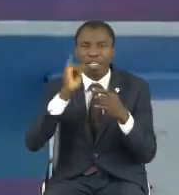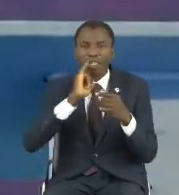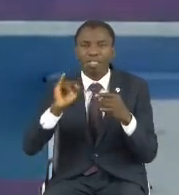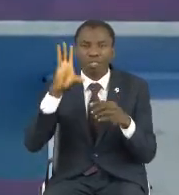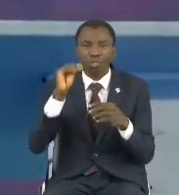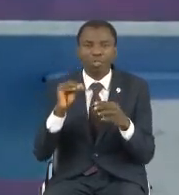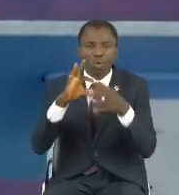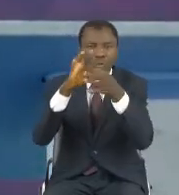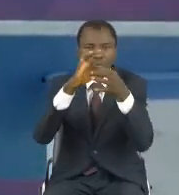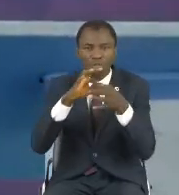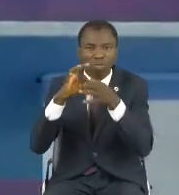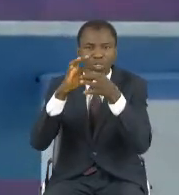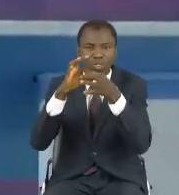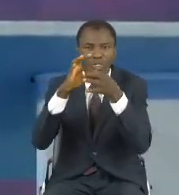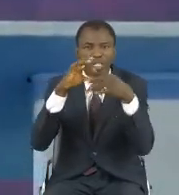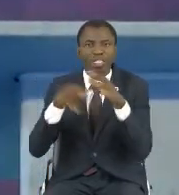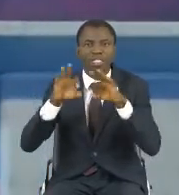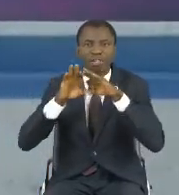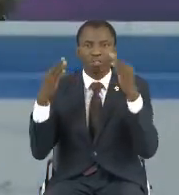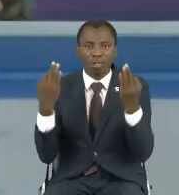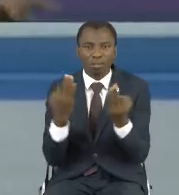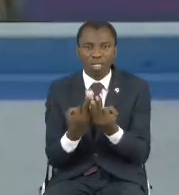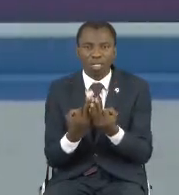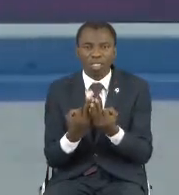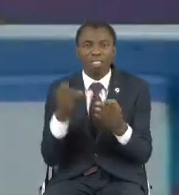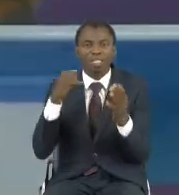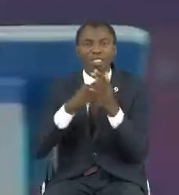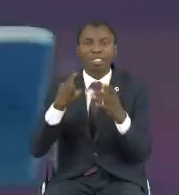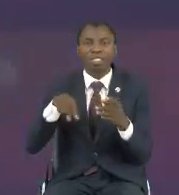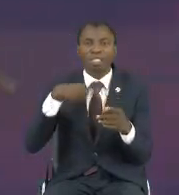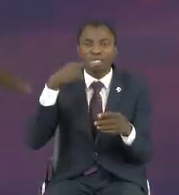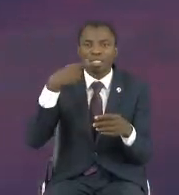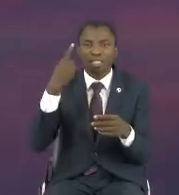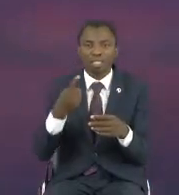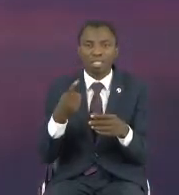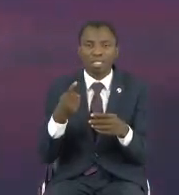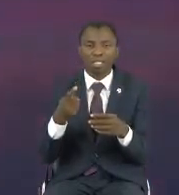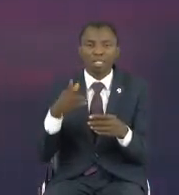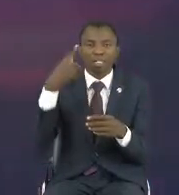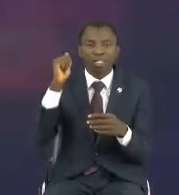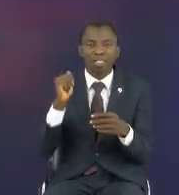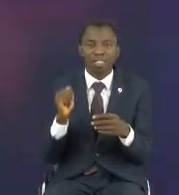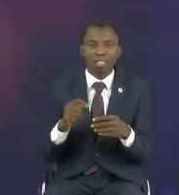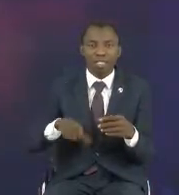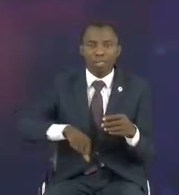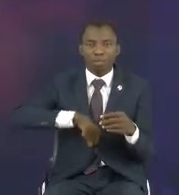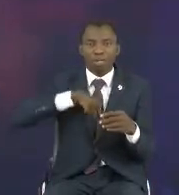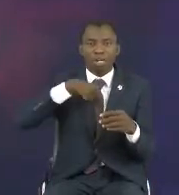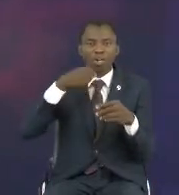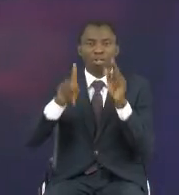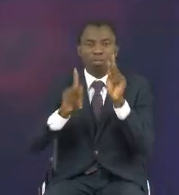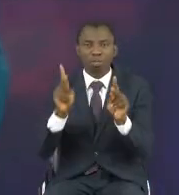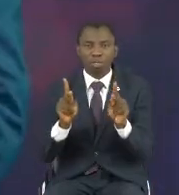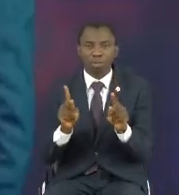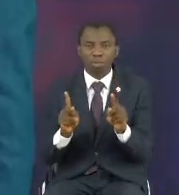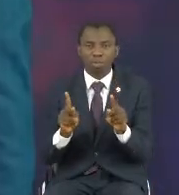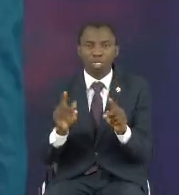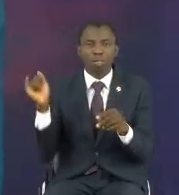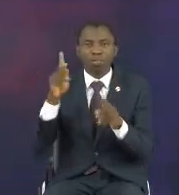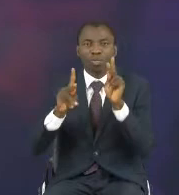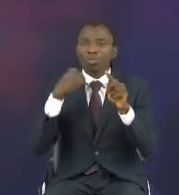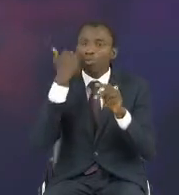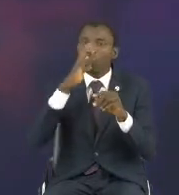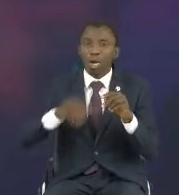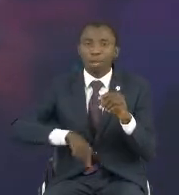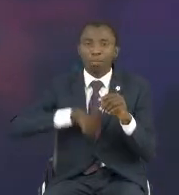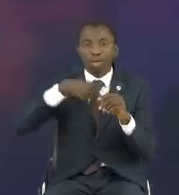unity in the families. It says the haughty people, those who are haughty because of the